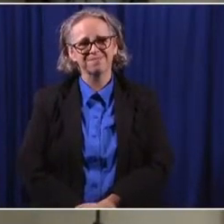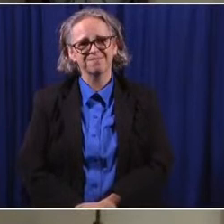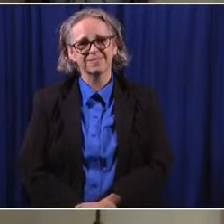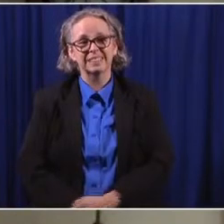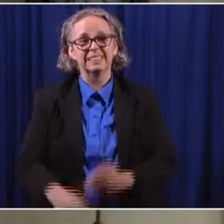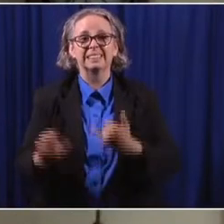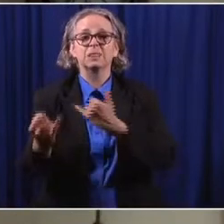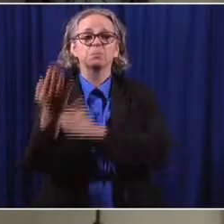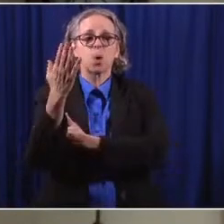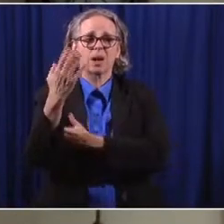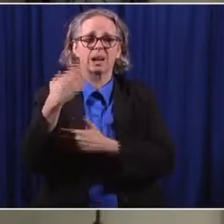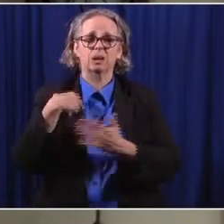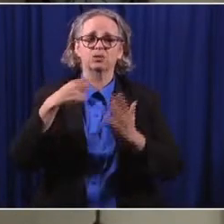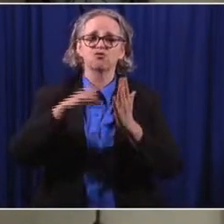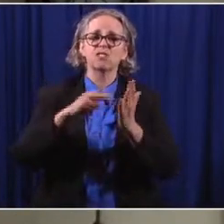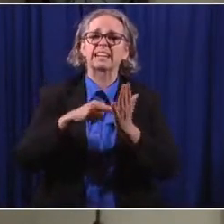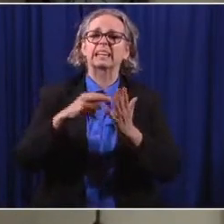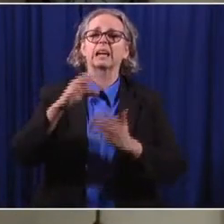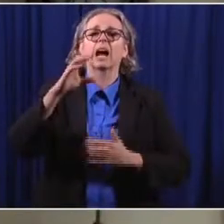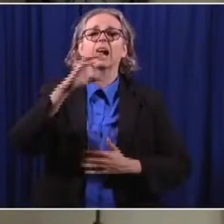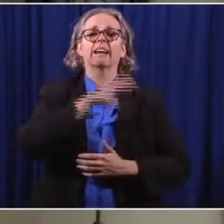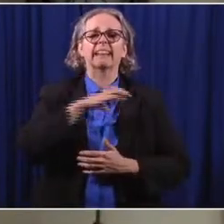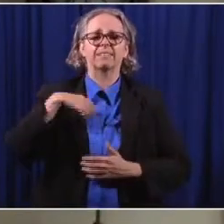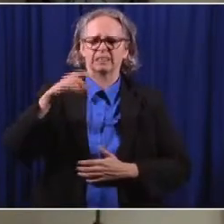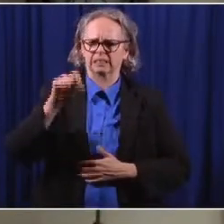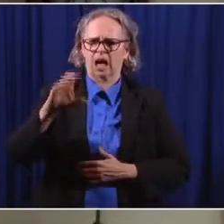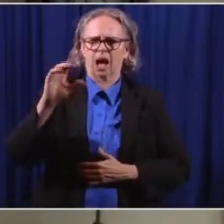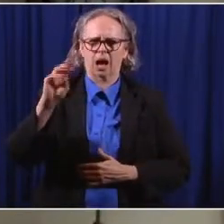Cleveland.com and came across a story which